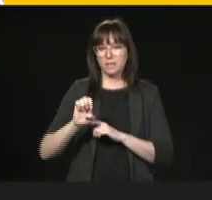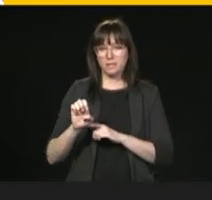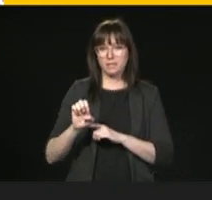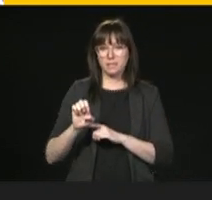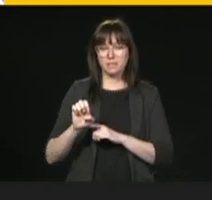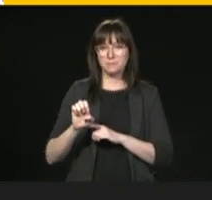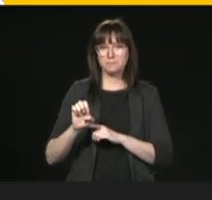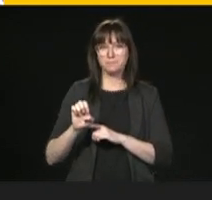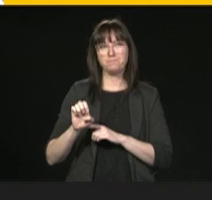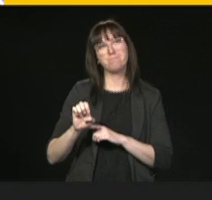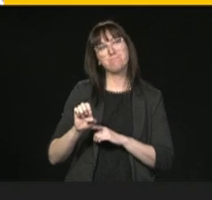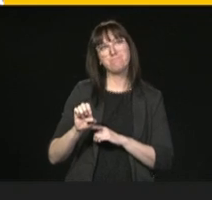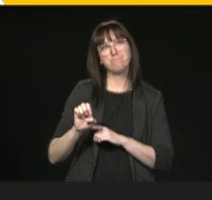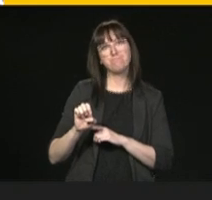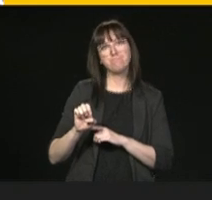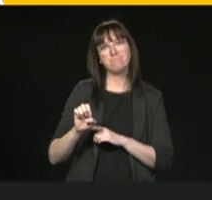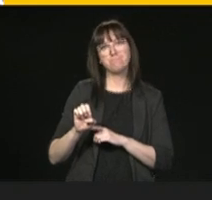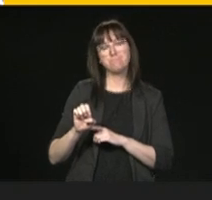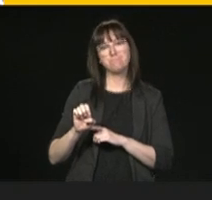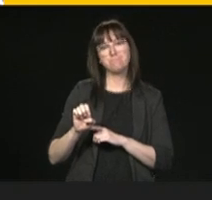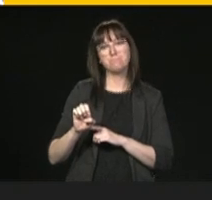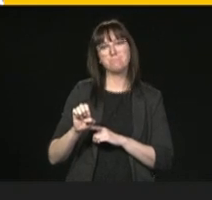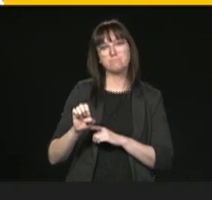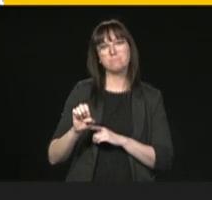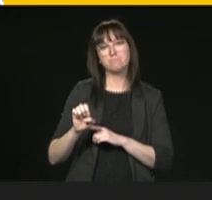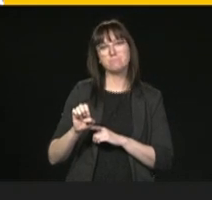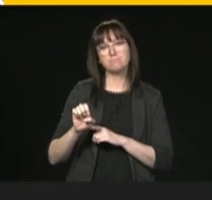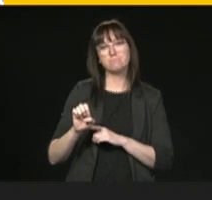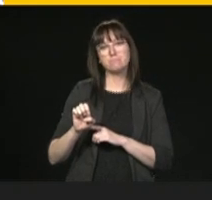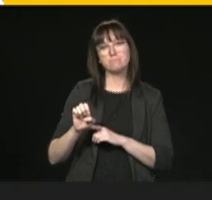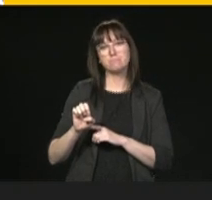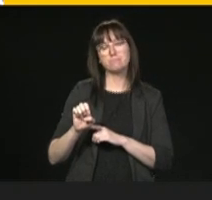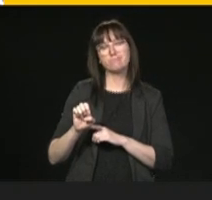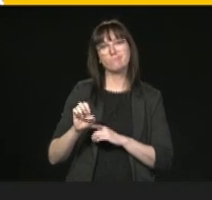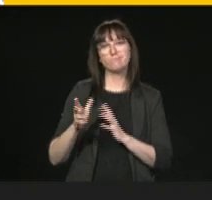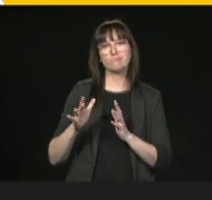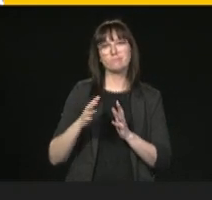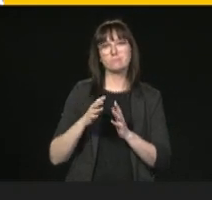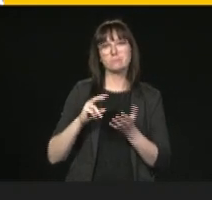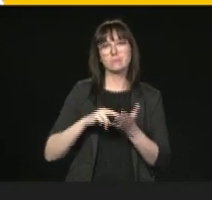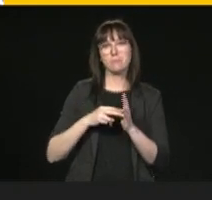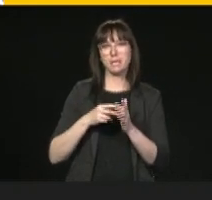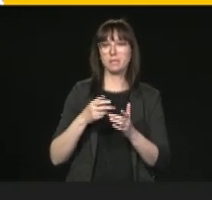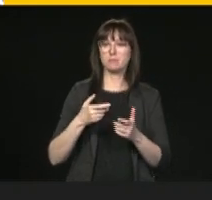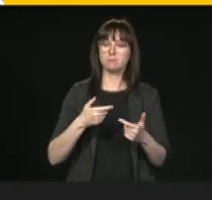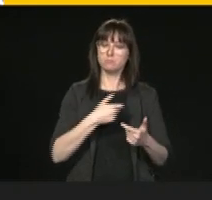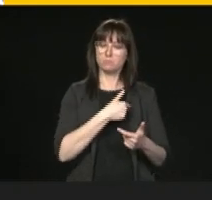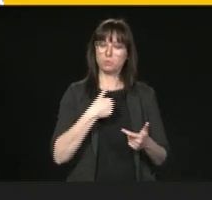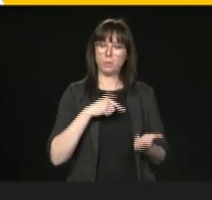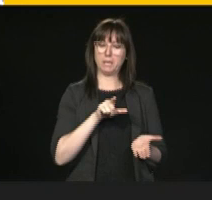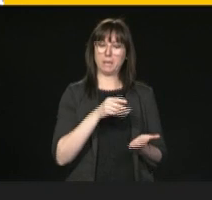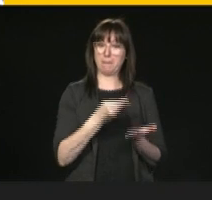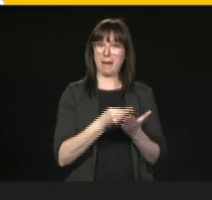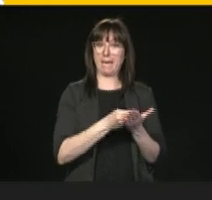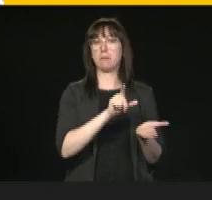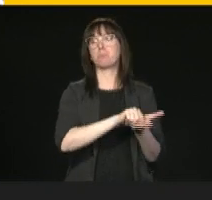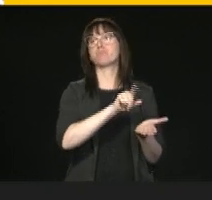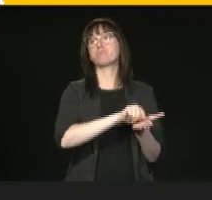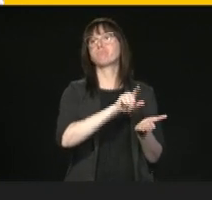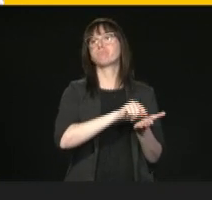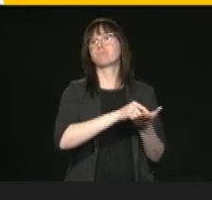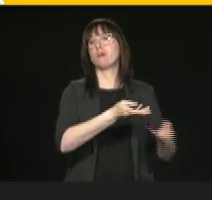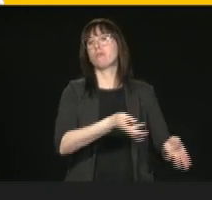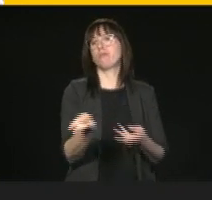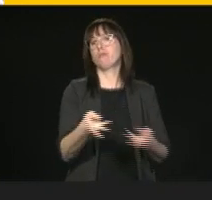the short form for QE is you're printing money. It's true that the central bank balance sheet is increasing. That's